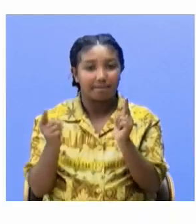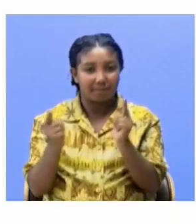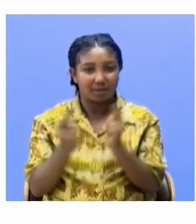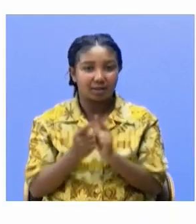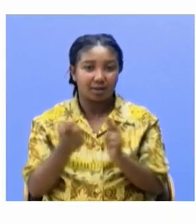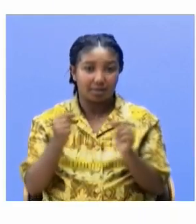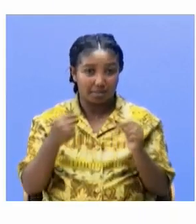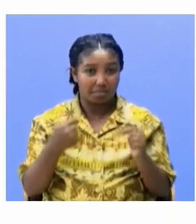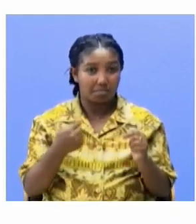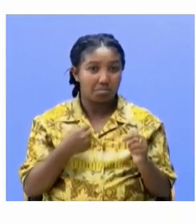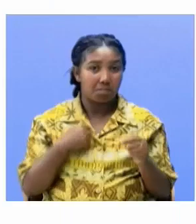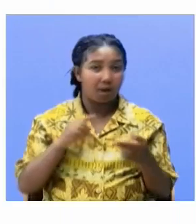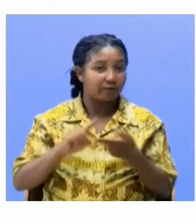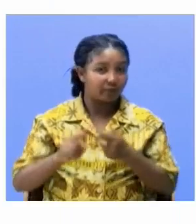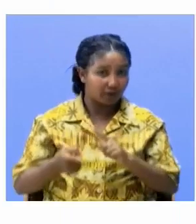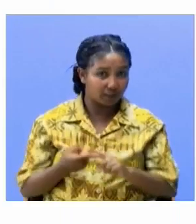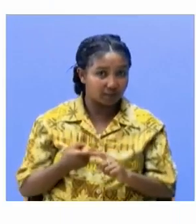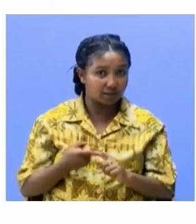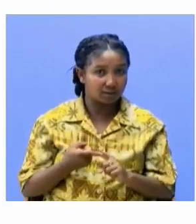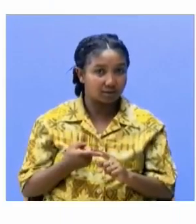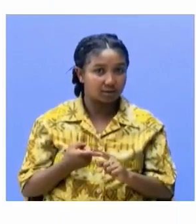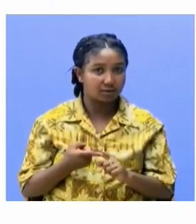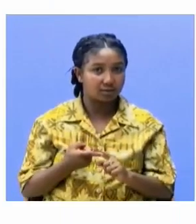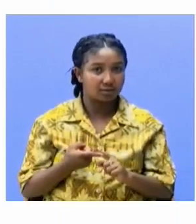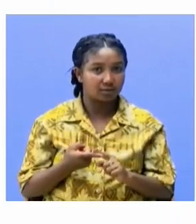my friend